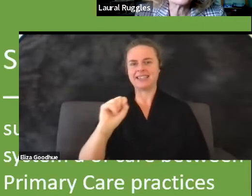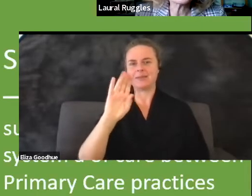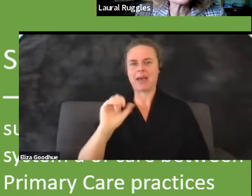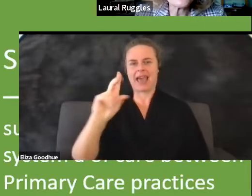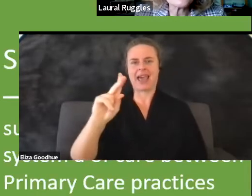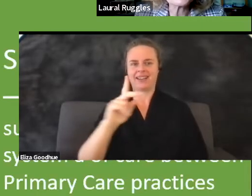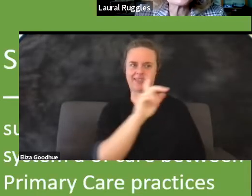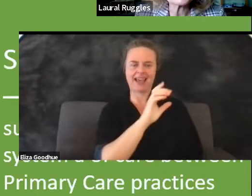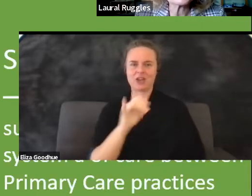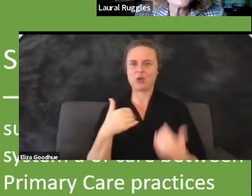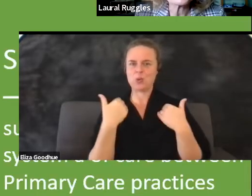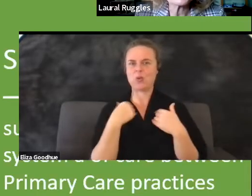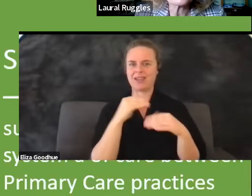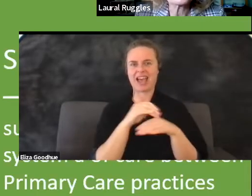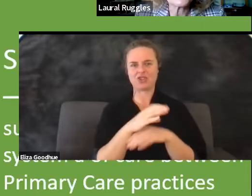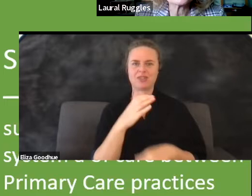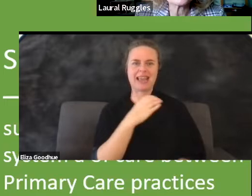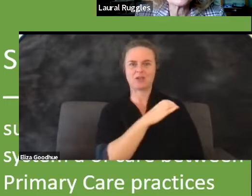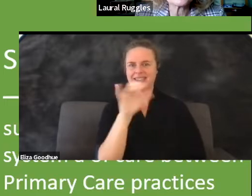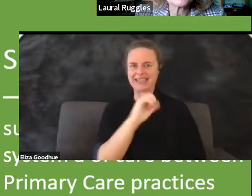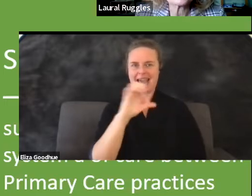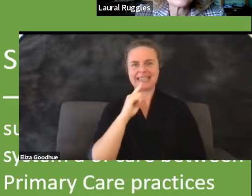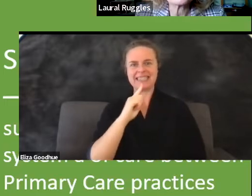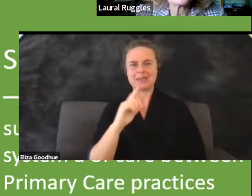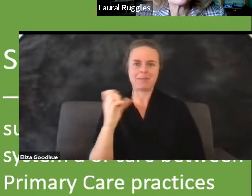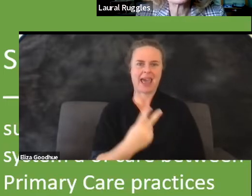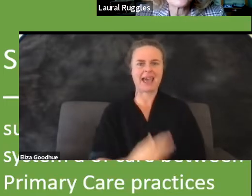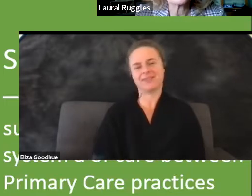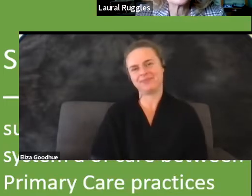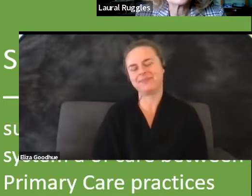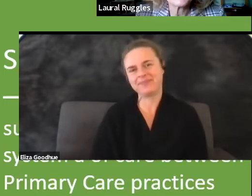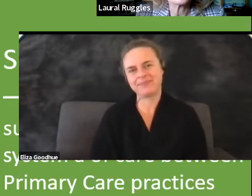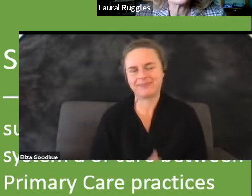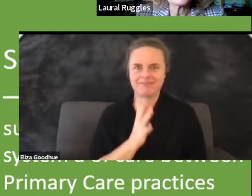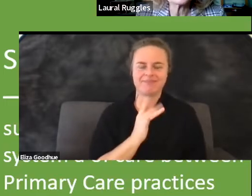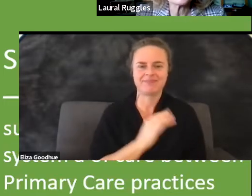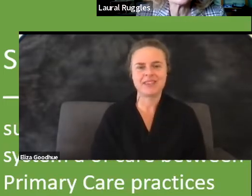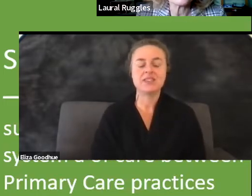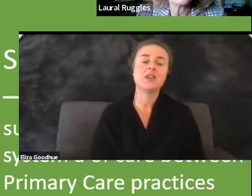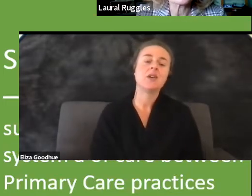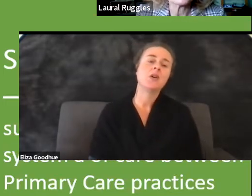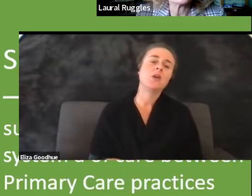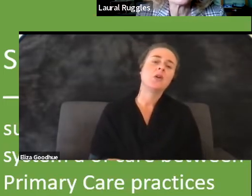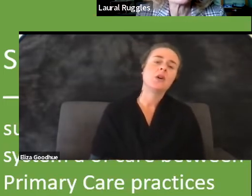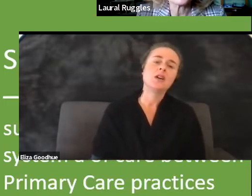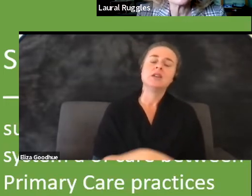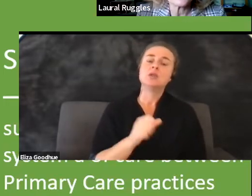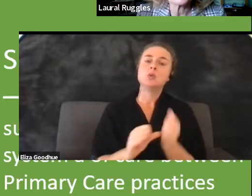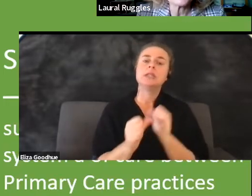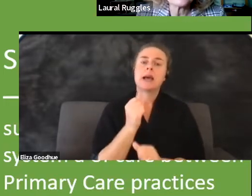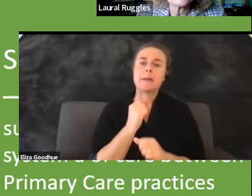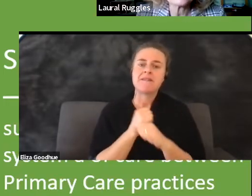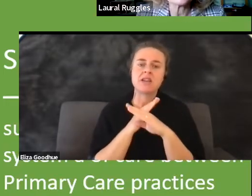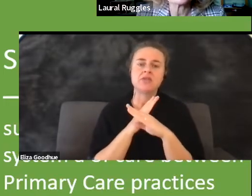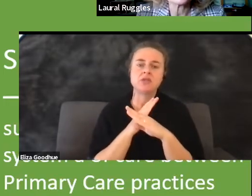So here's just a snapshot of what some of the things they have done around suicide prevention. They did offer Safe